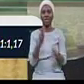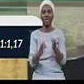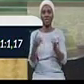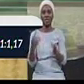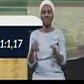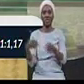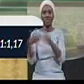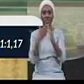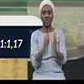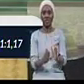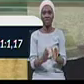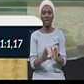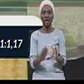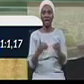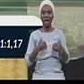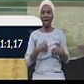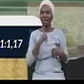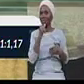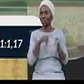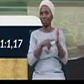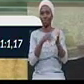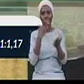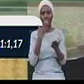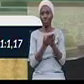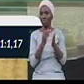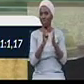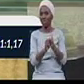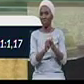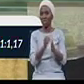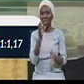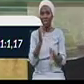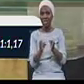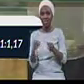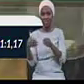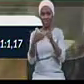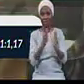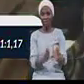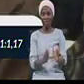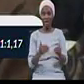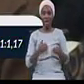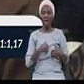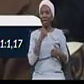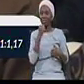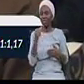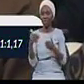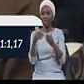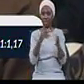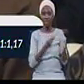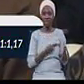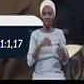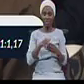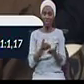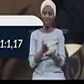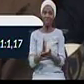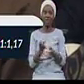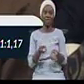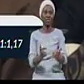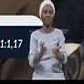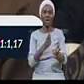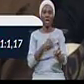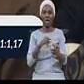the leadership has not led us in the right way, and now the nation suffers or the people